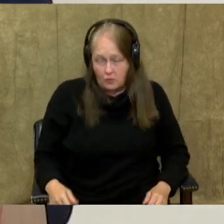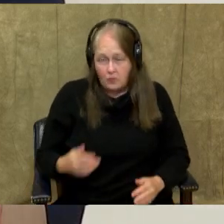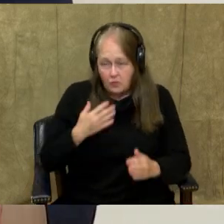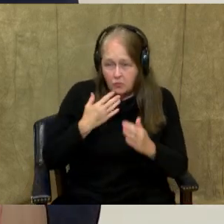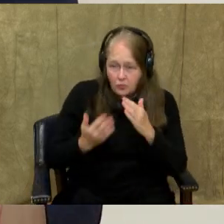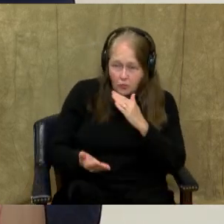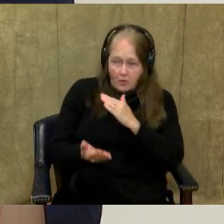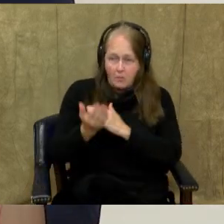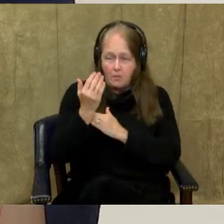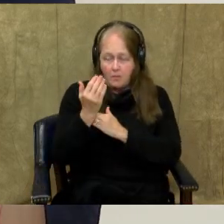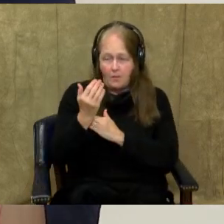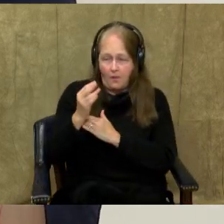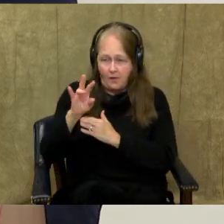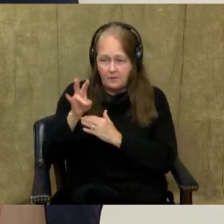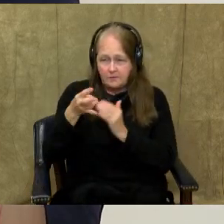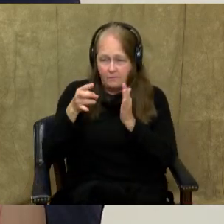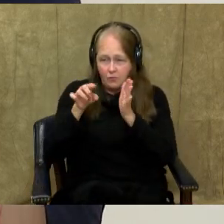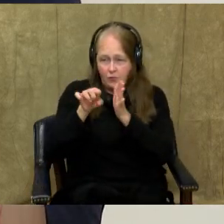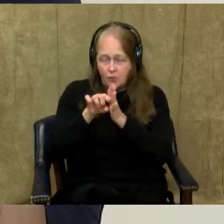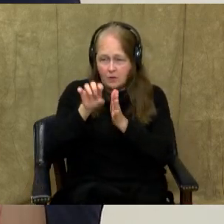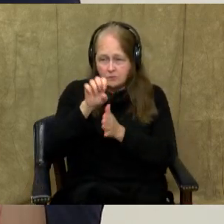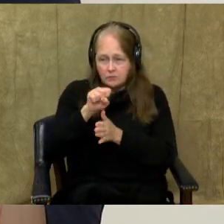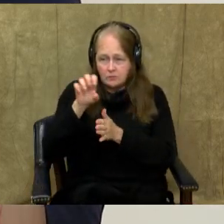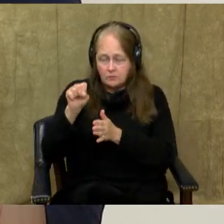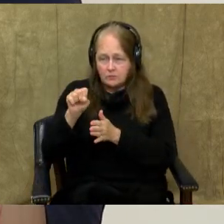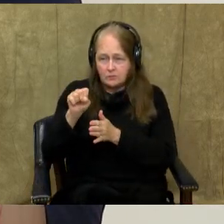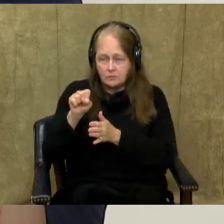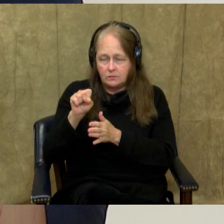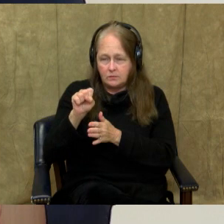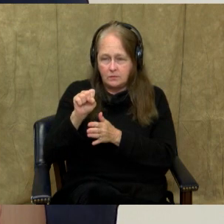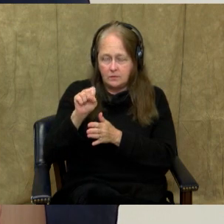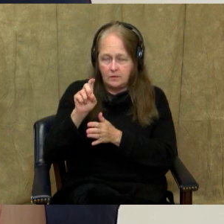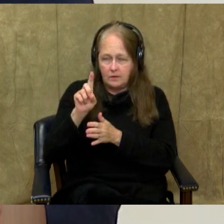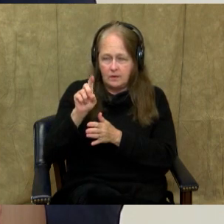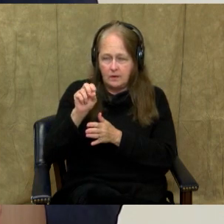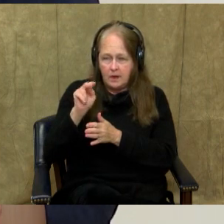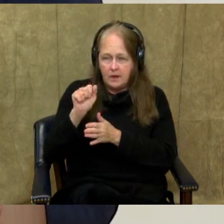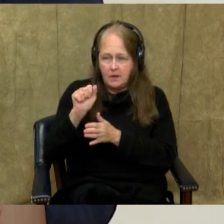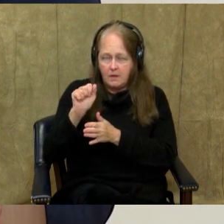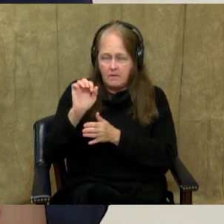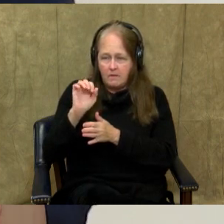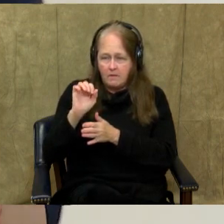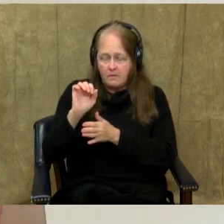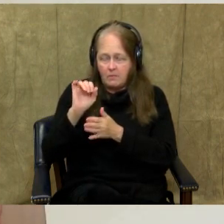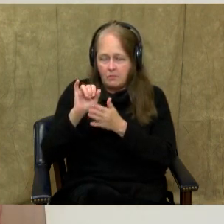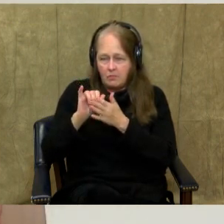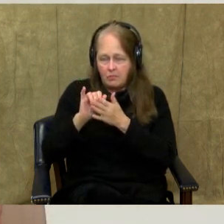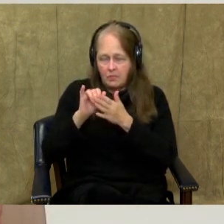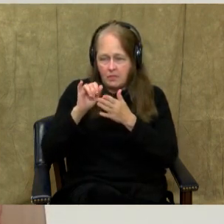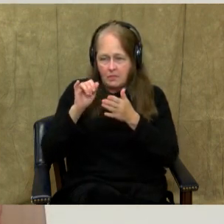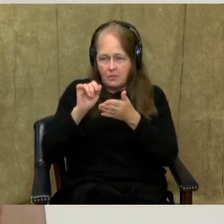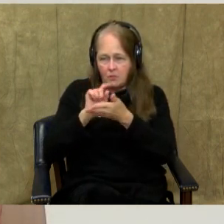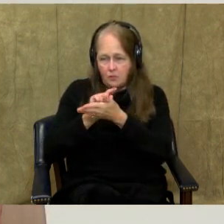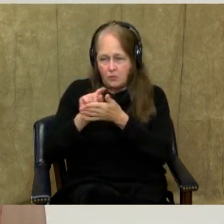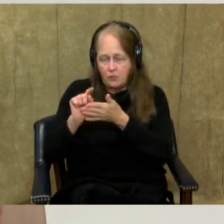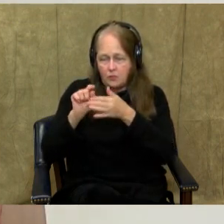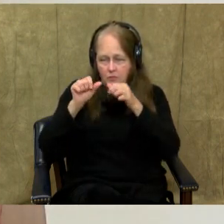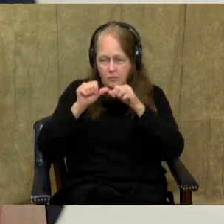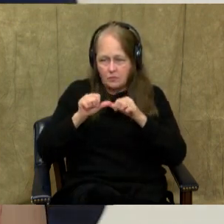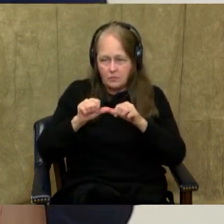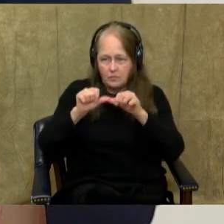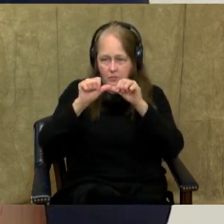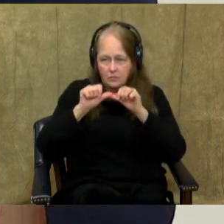Good morning. This is 7th grade social studies and I'm Dina Vandenbosch. Let's learn some geography. This week we're going to be continuing